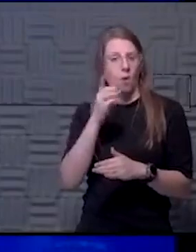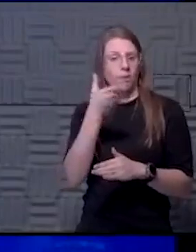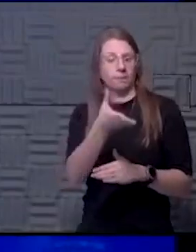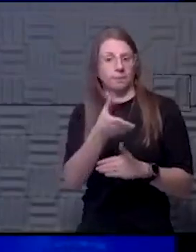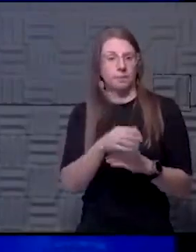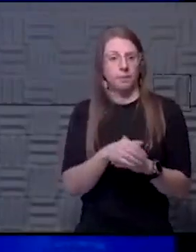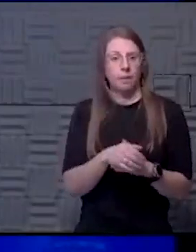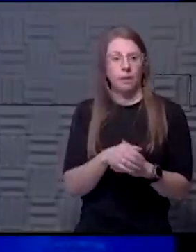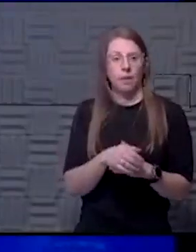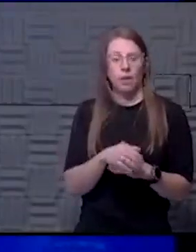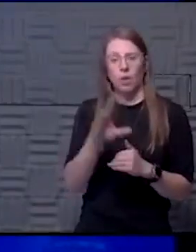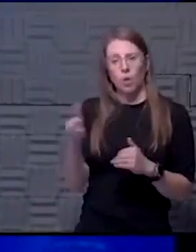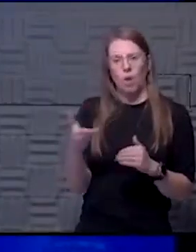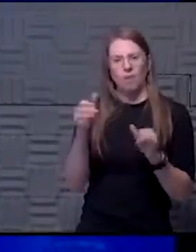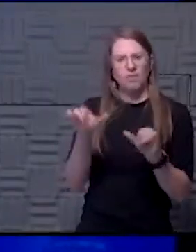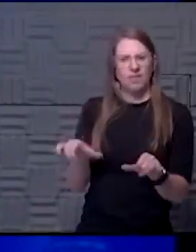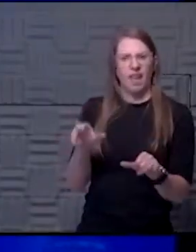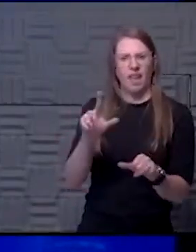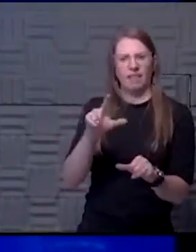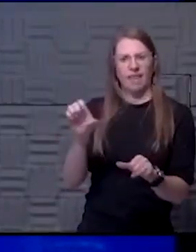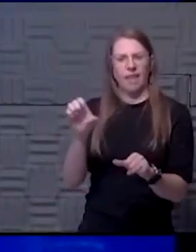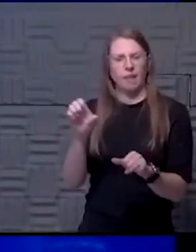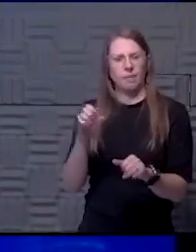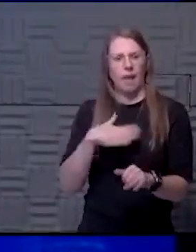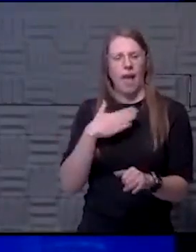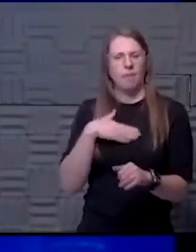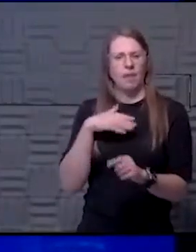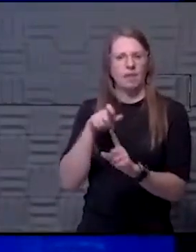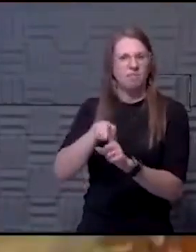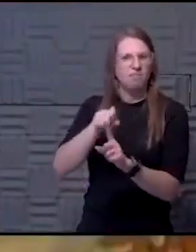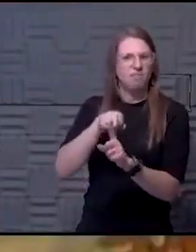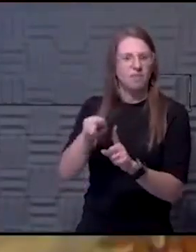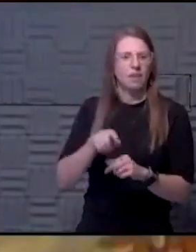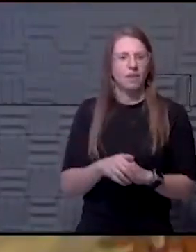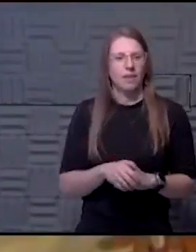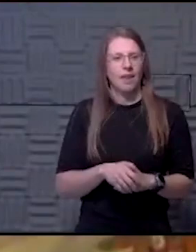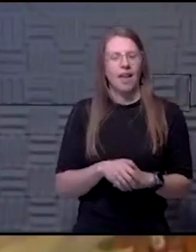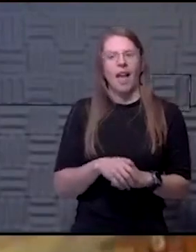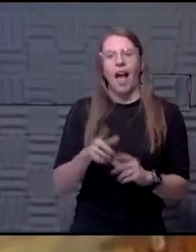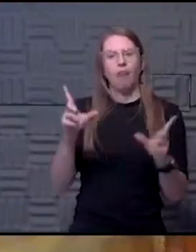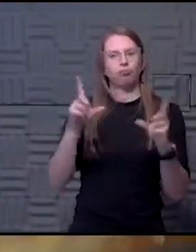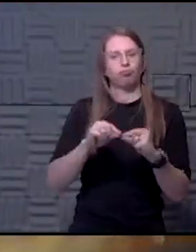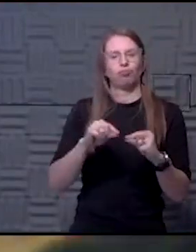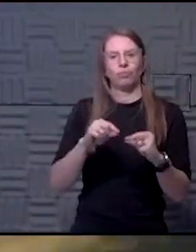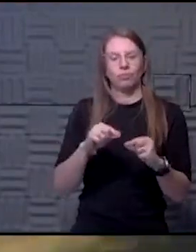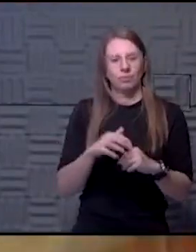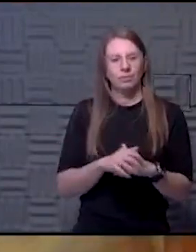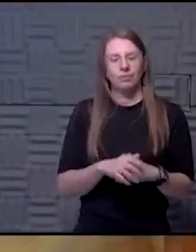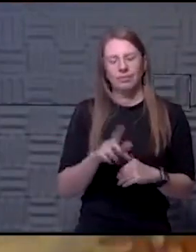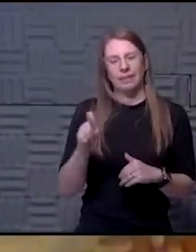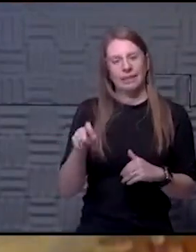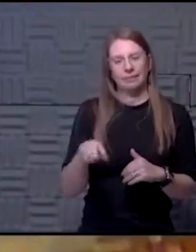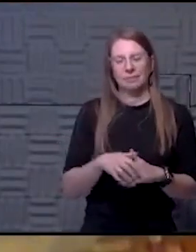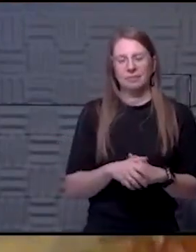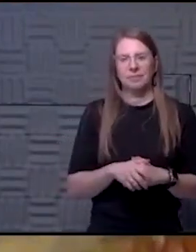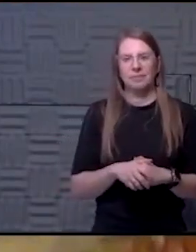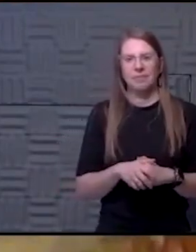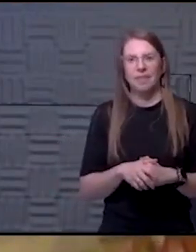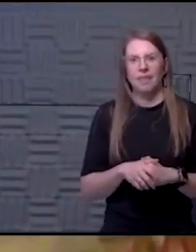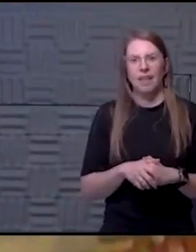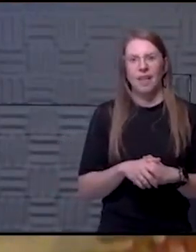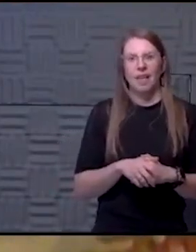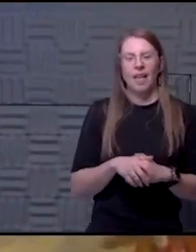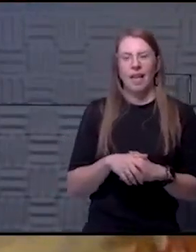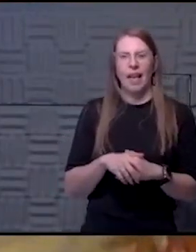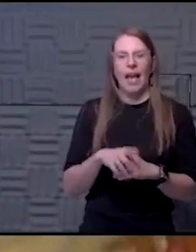there. But you're welcome to stay, Lee. I'm always happy to pepper you. I got to sign off. I've got some fires put out, believe